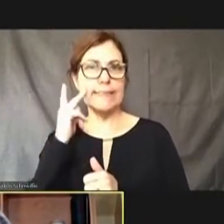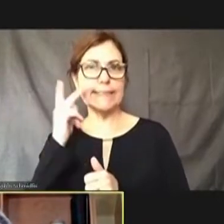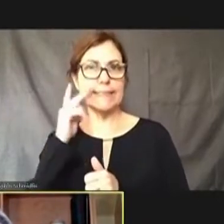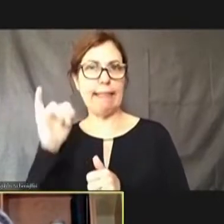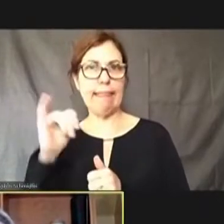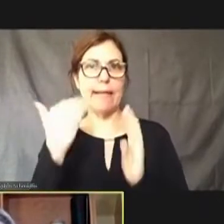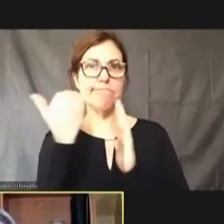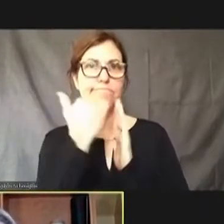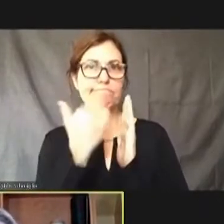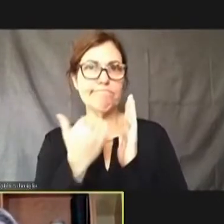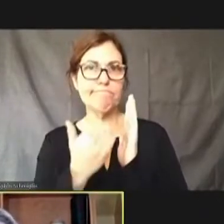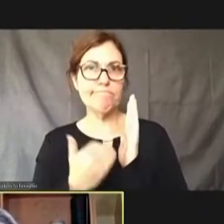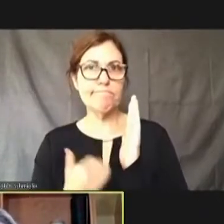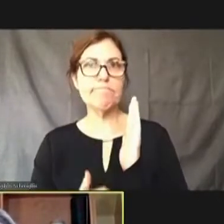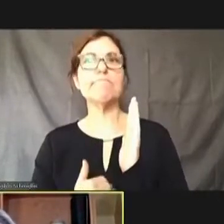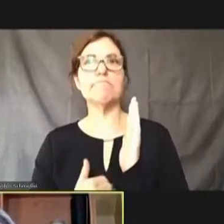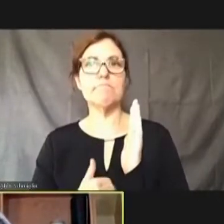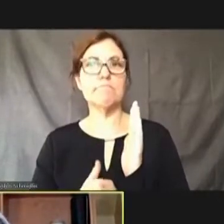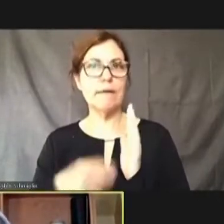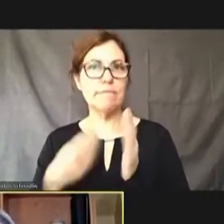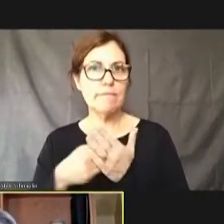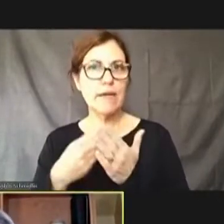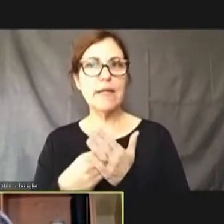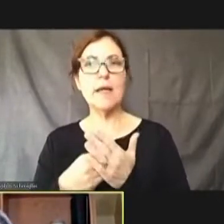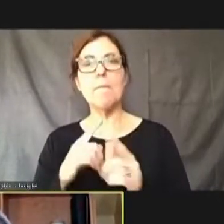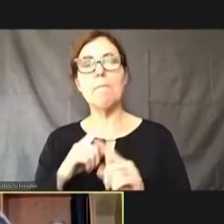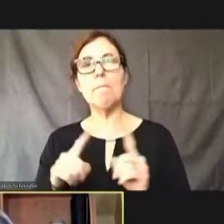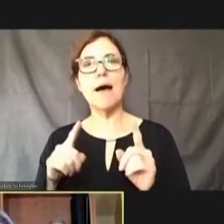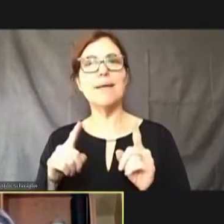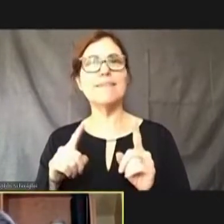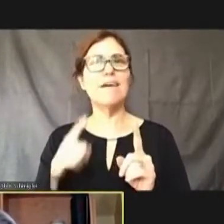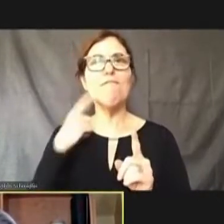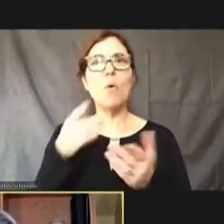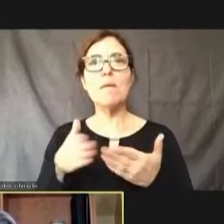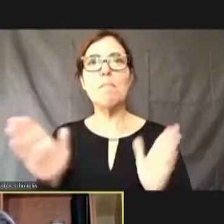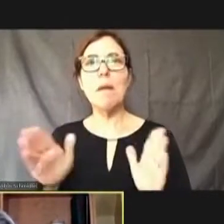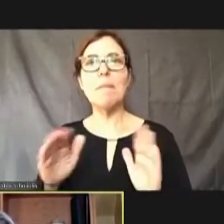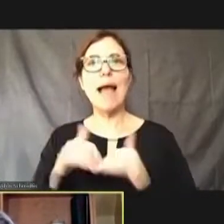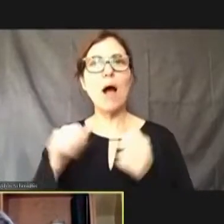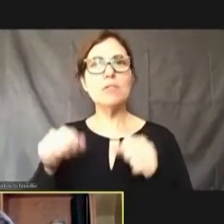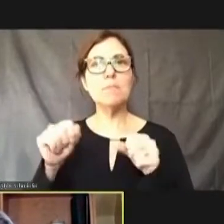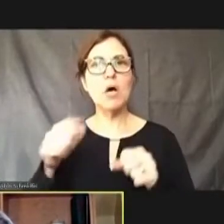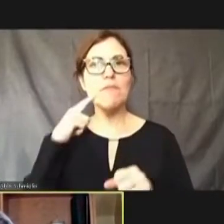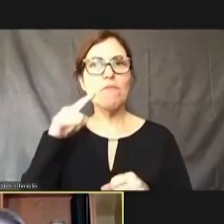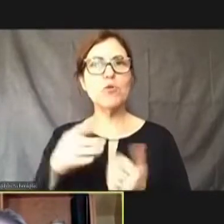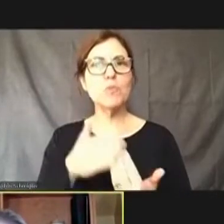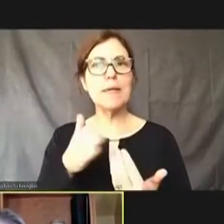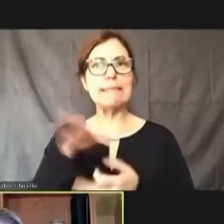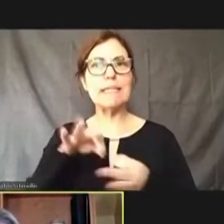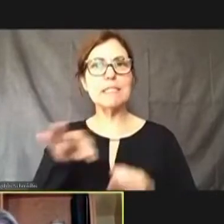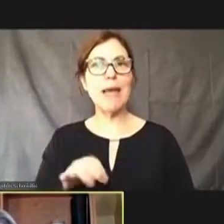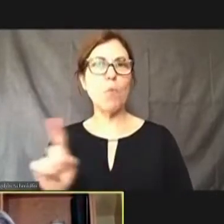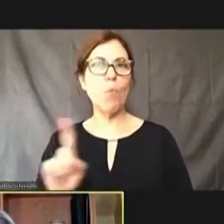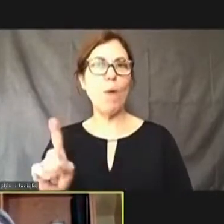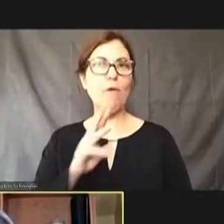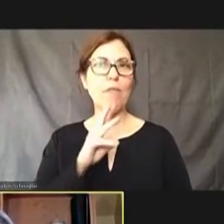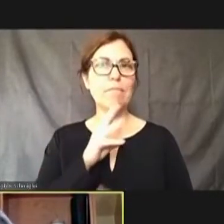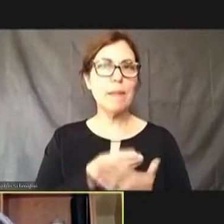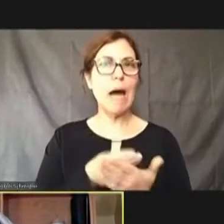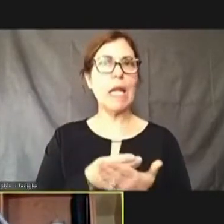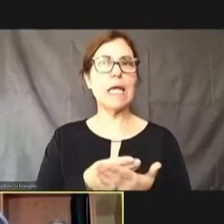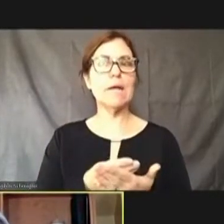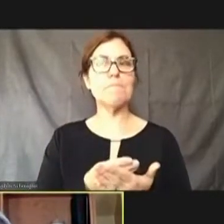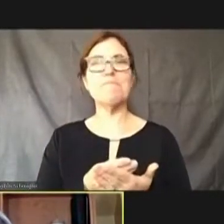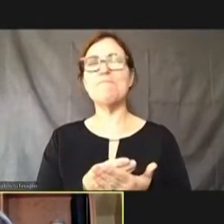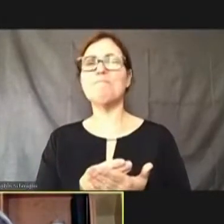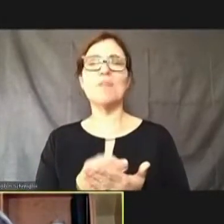How can you easily kind of state for the public where the money is going? Well, I'll say this way, how